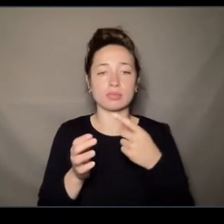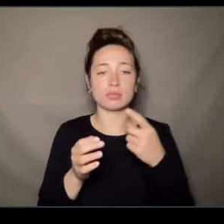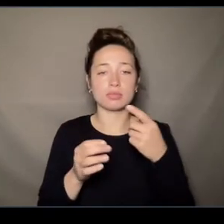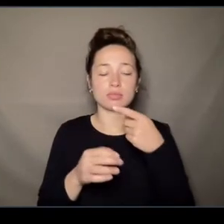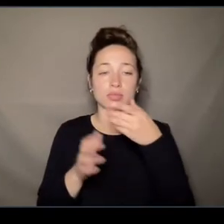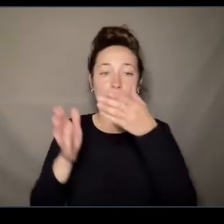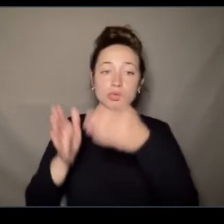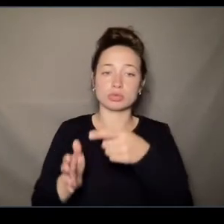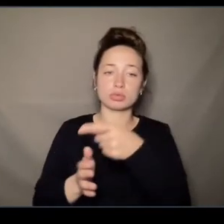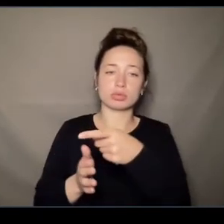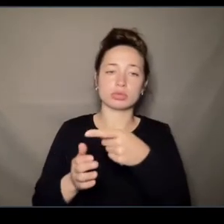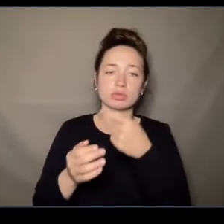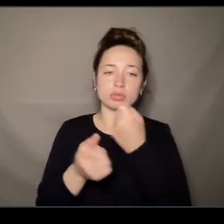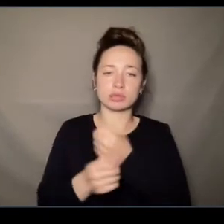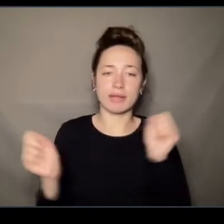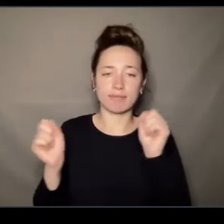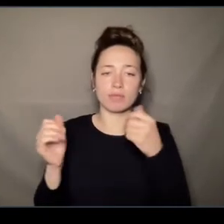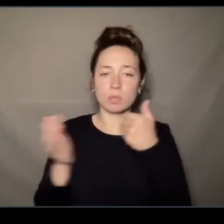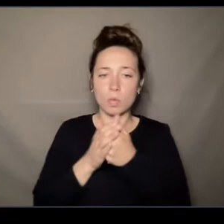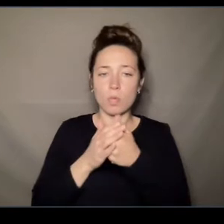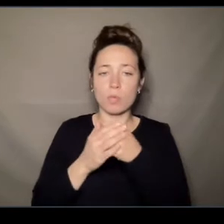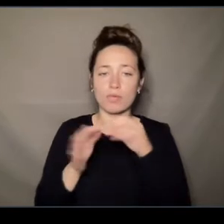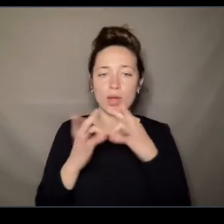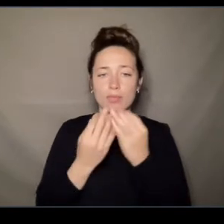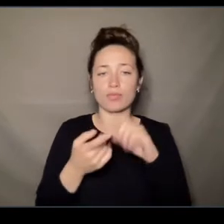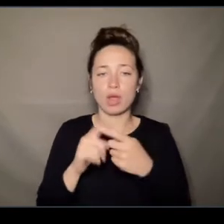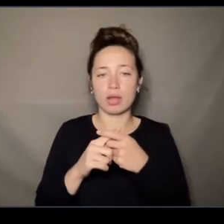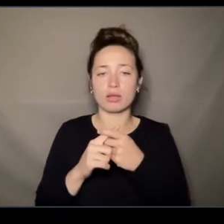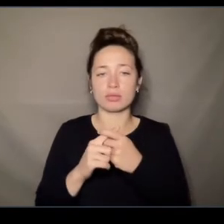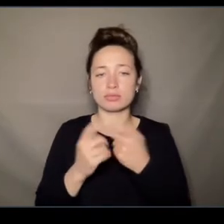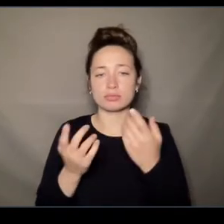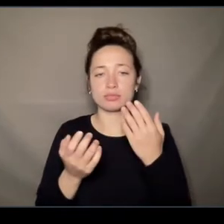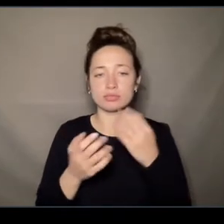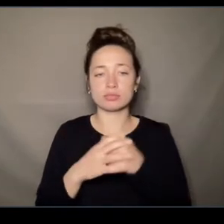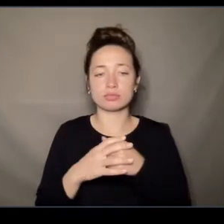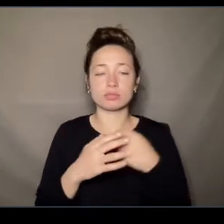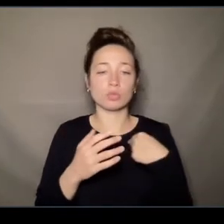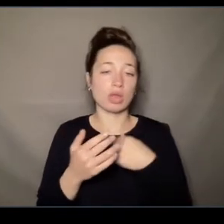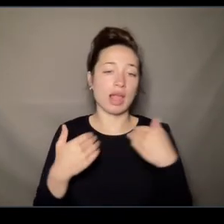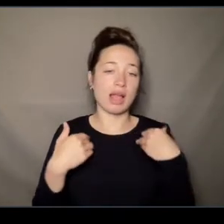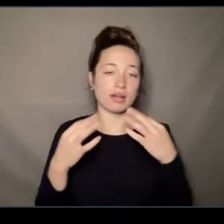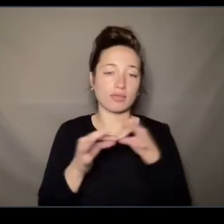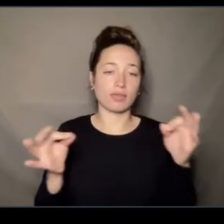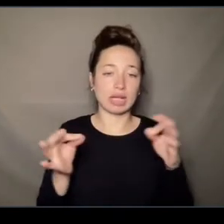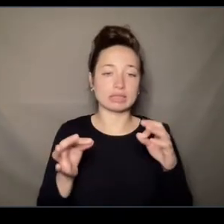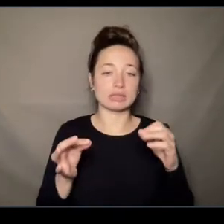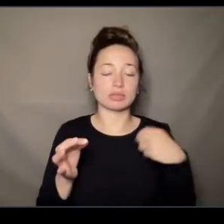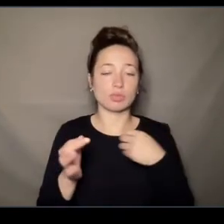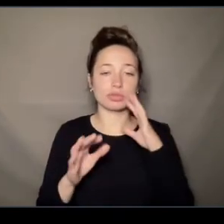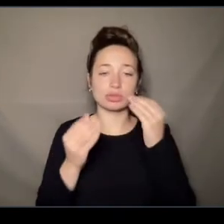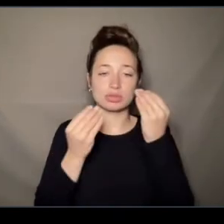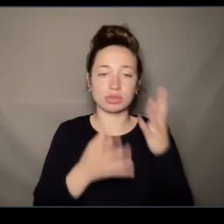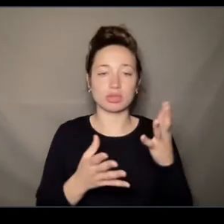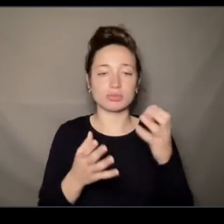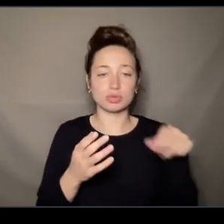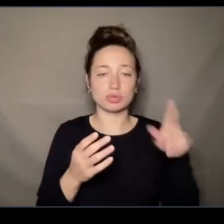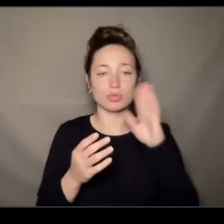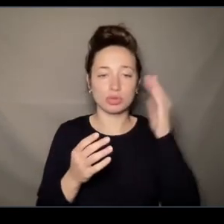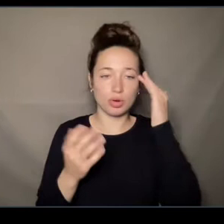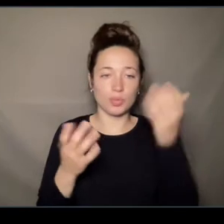who you think is a close and safe family friend doesn't turn out to be that way. Yeah. So we had a phrase that we would tell them just so they would